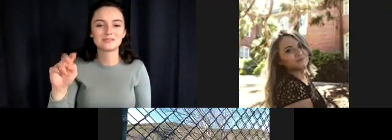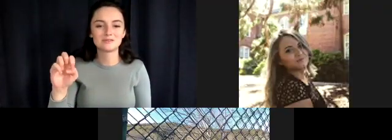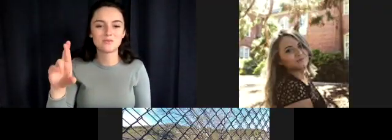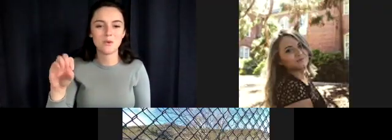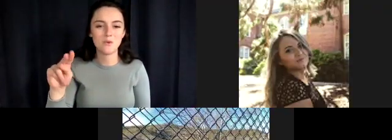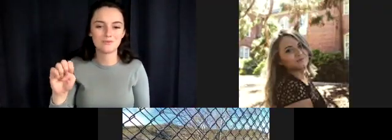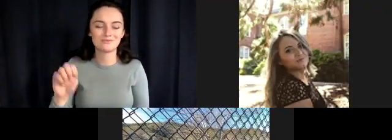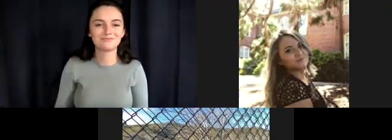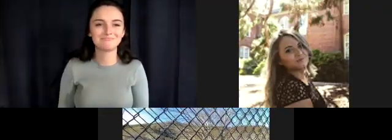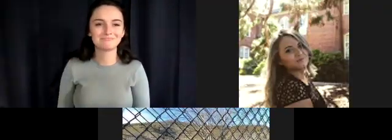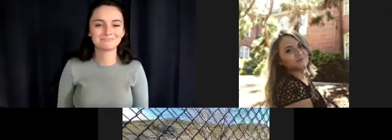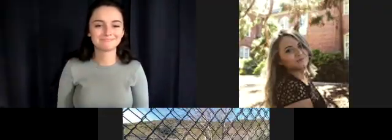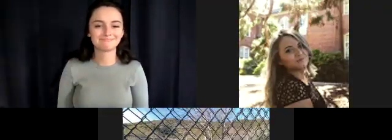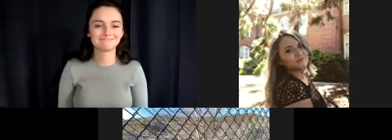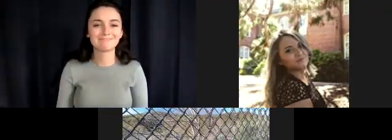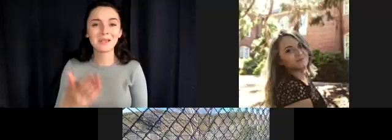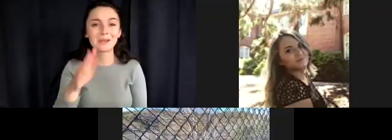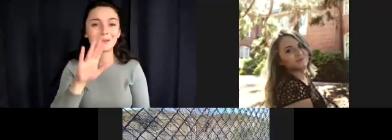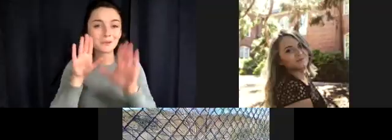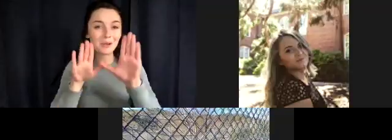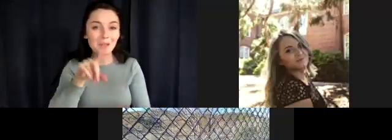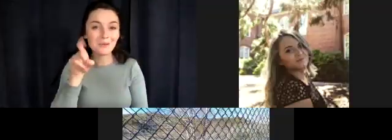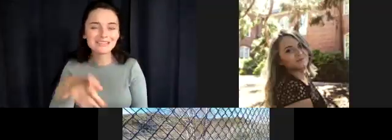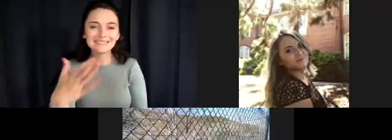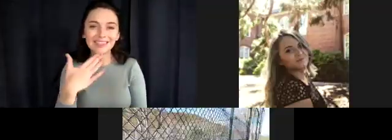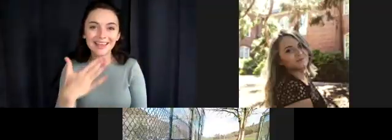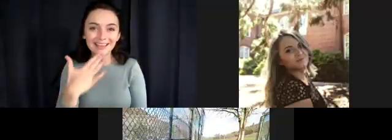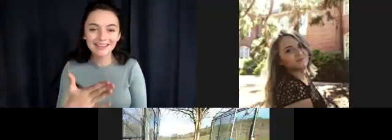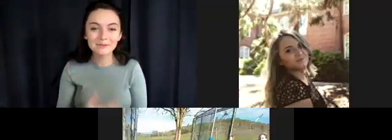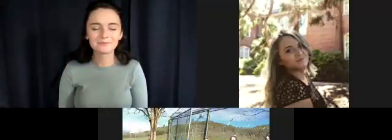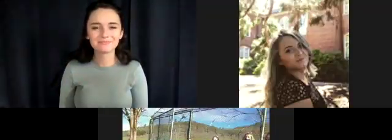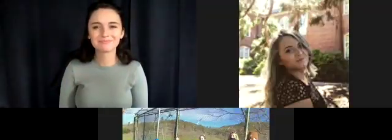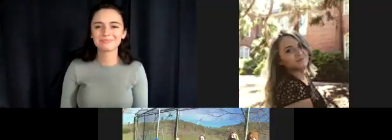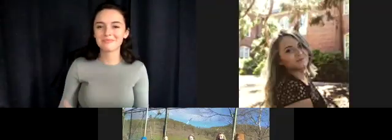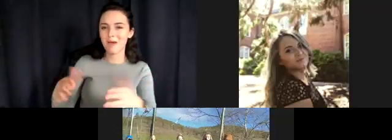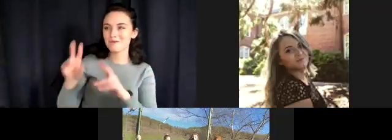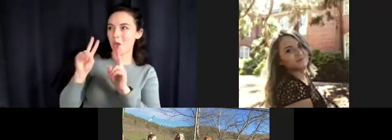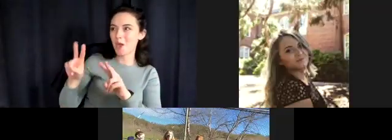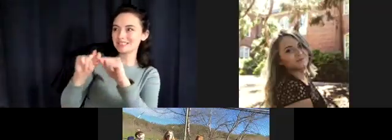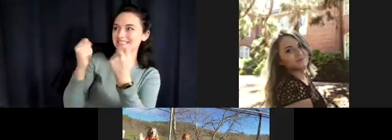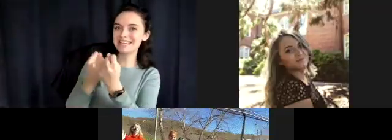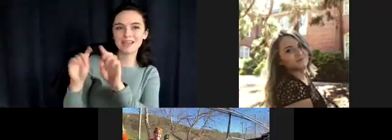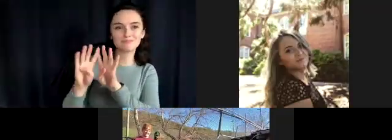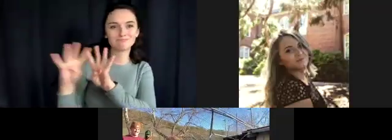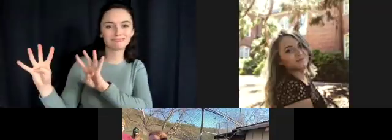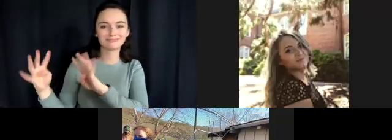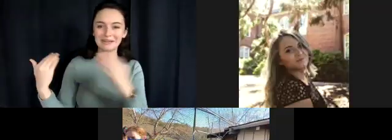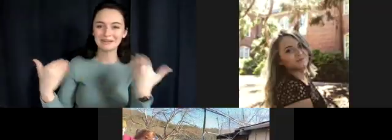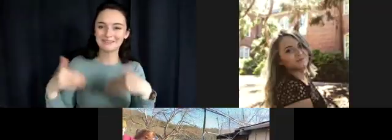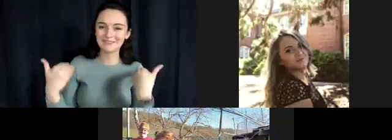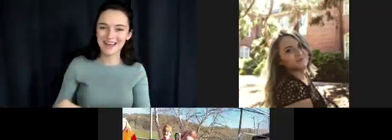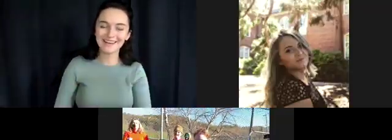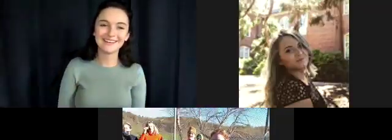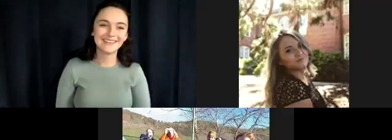Great questions. Thank you so much. course, Look of at your team over here, my son. These people